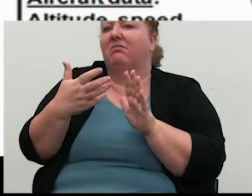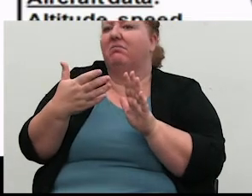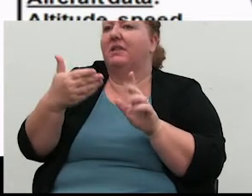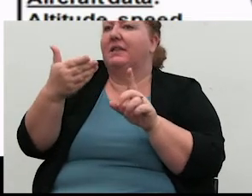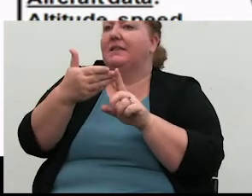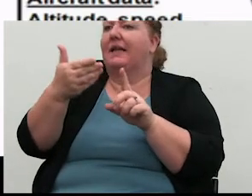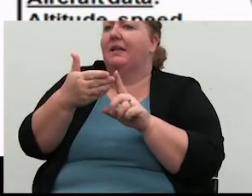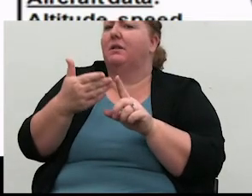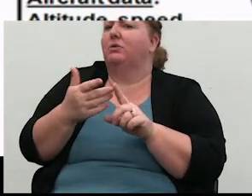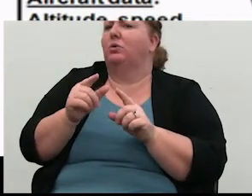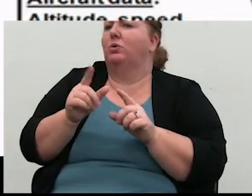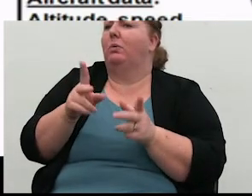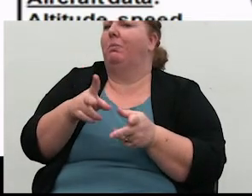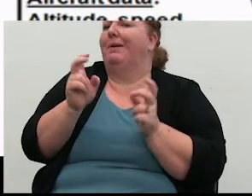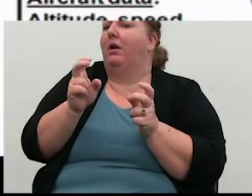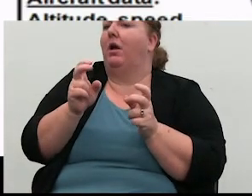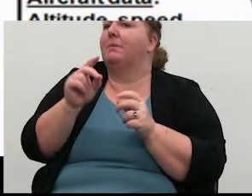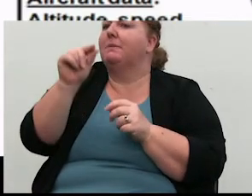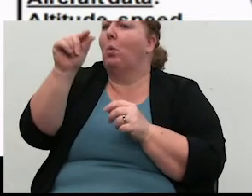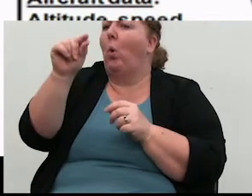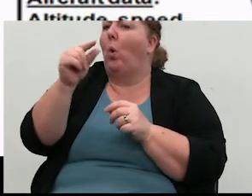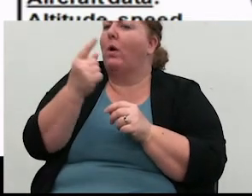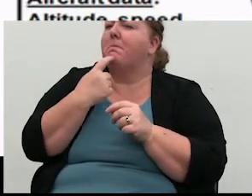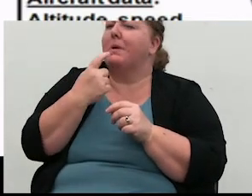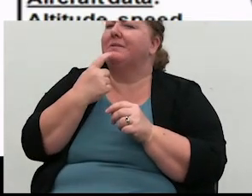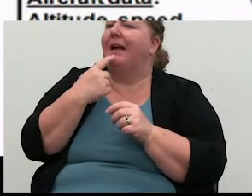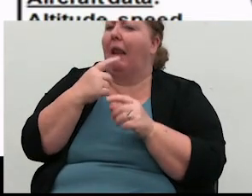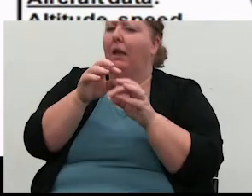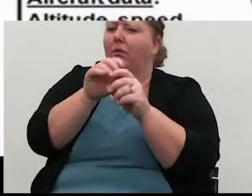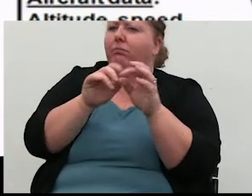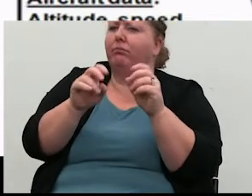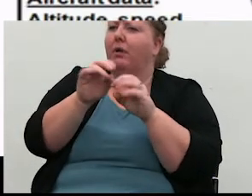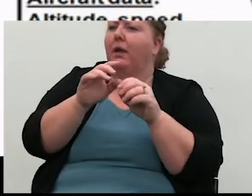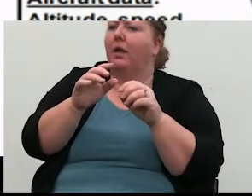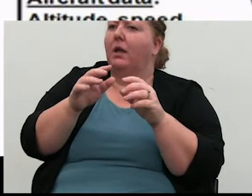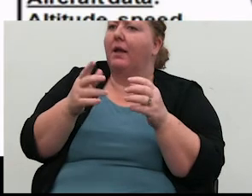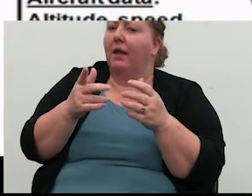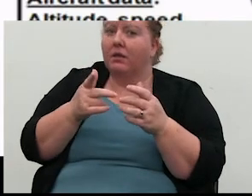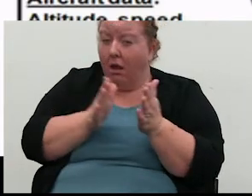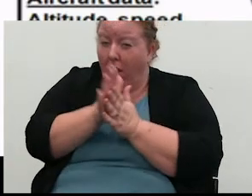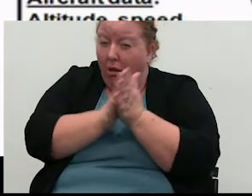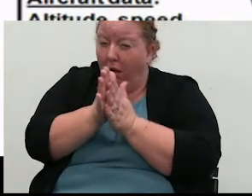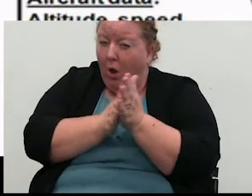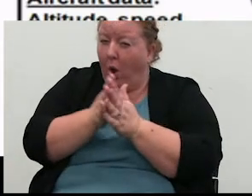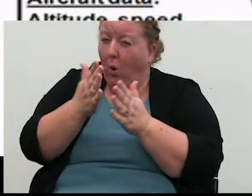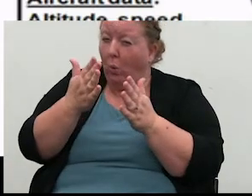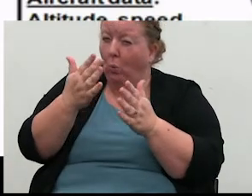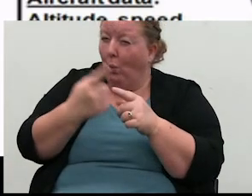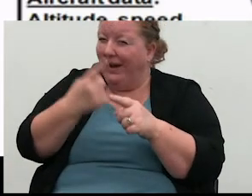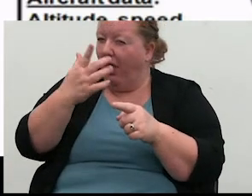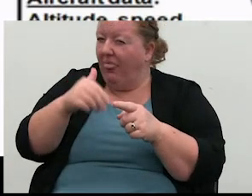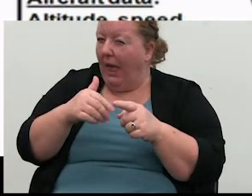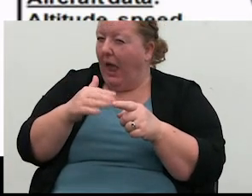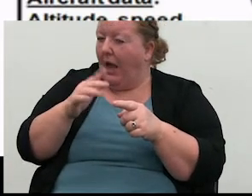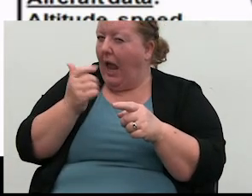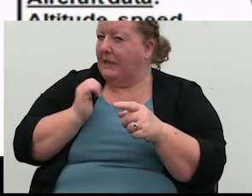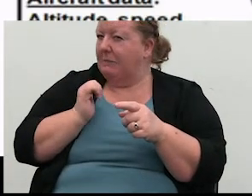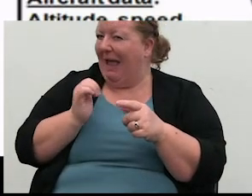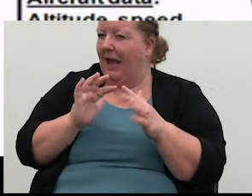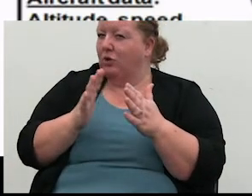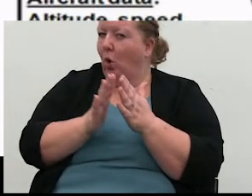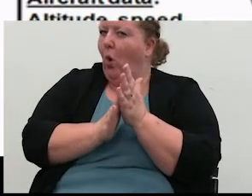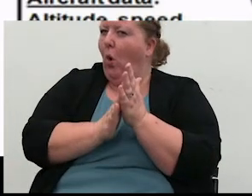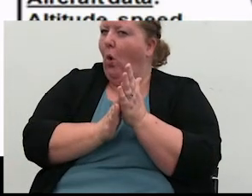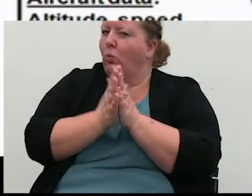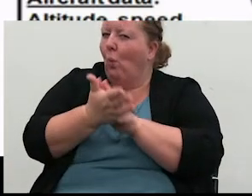small metallic fragments in the lubricant, so you can see if it's wearing faster than you would expect. And then, if these